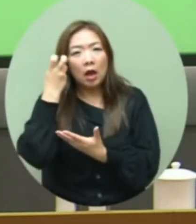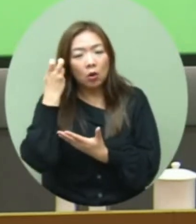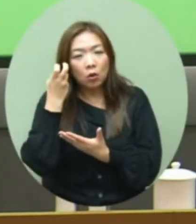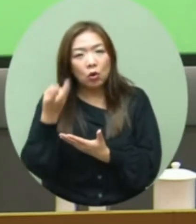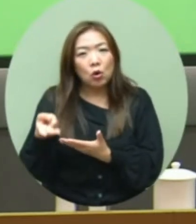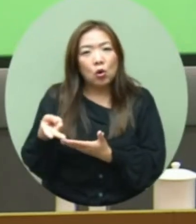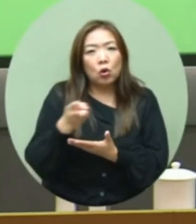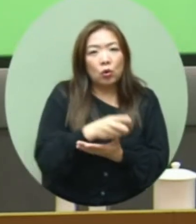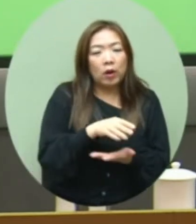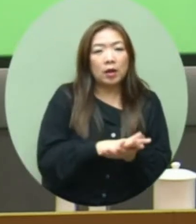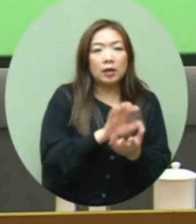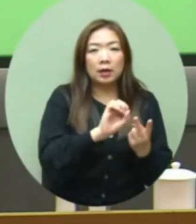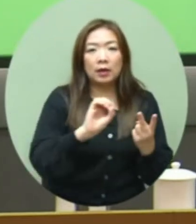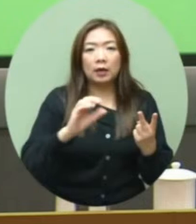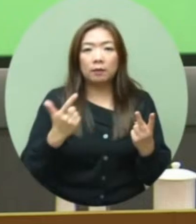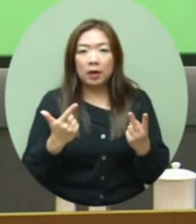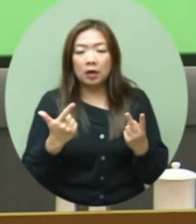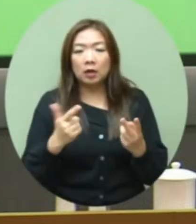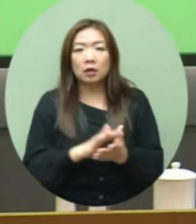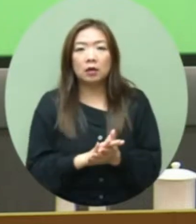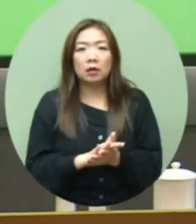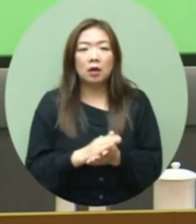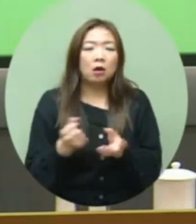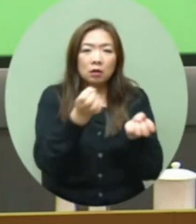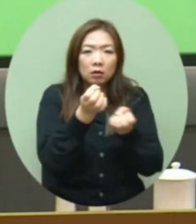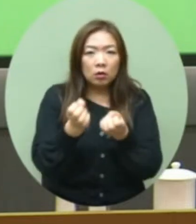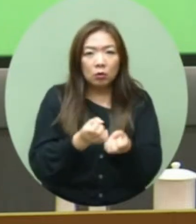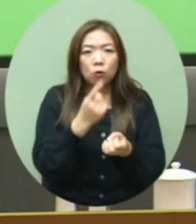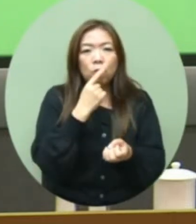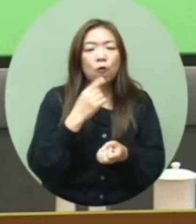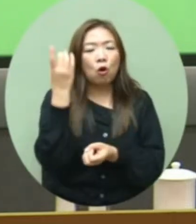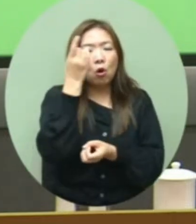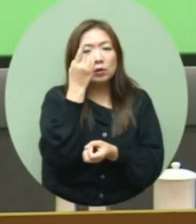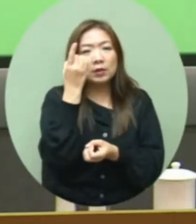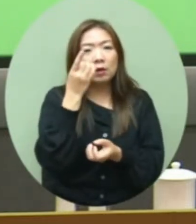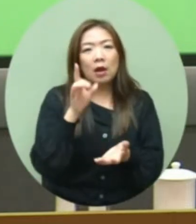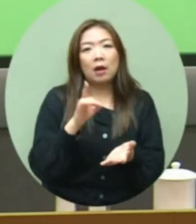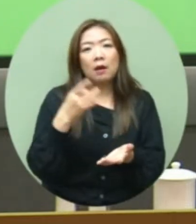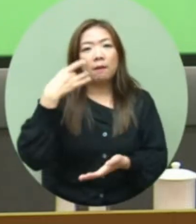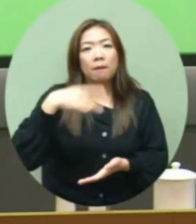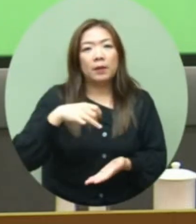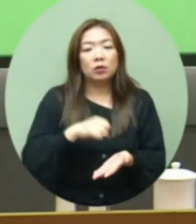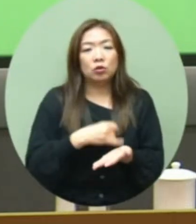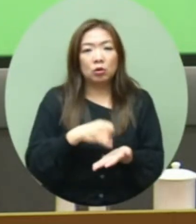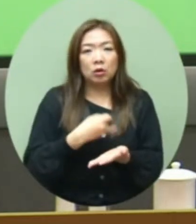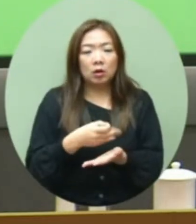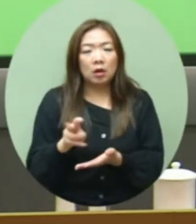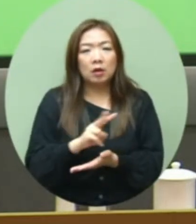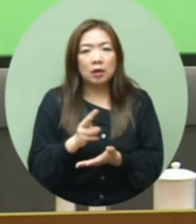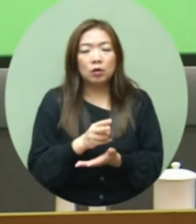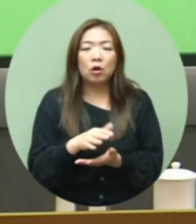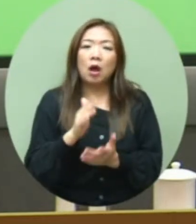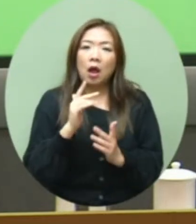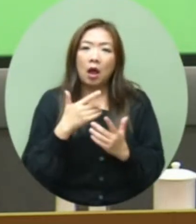prevention of driving under intoxication. These